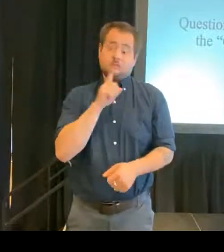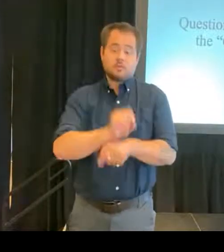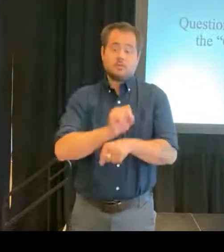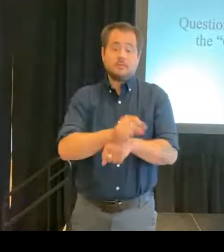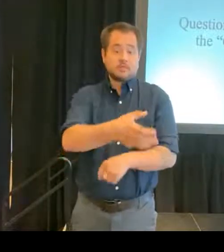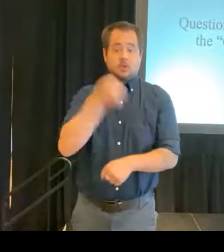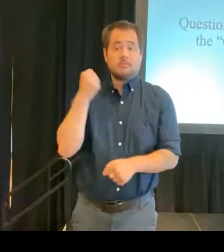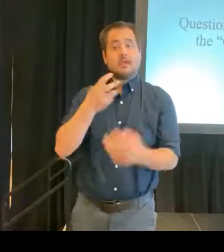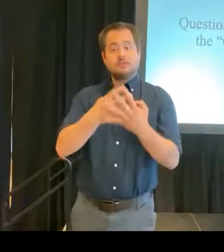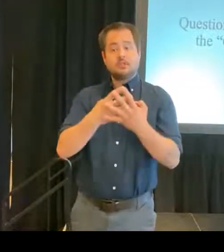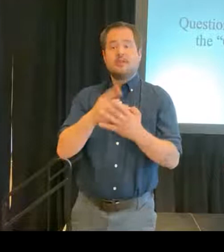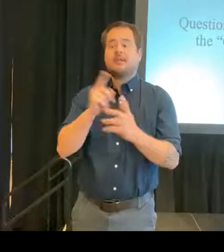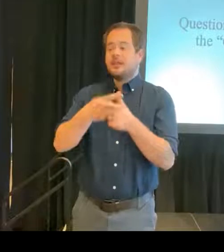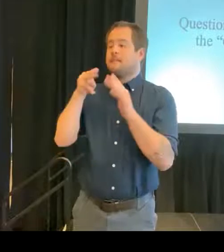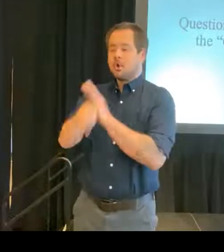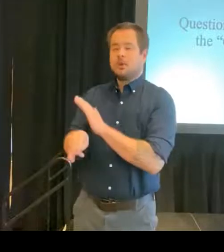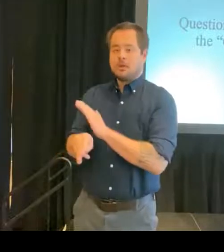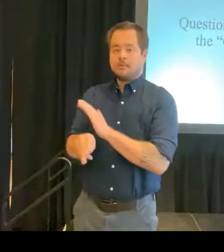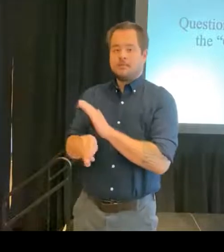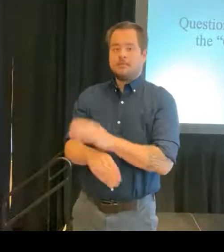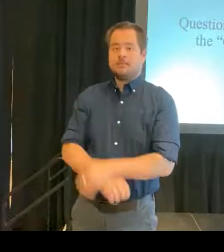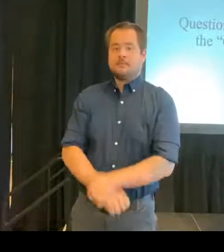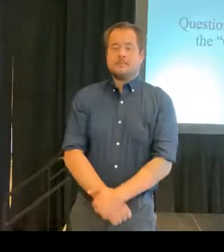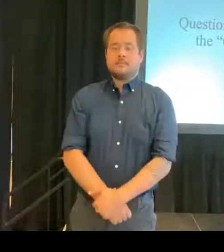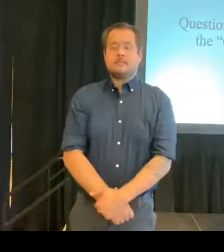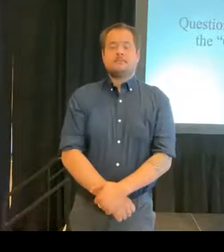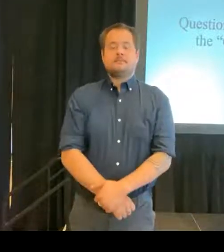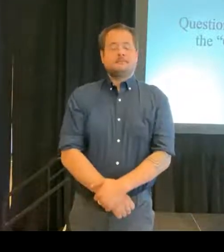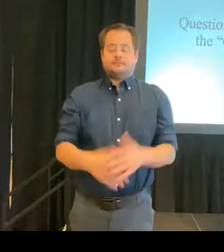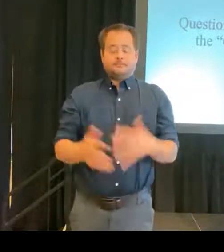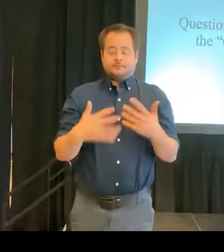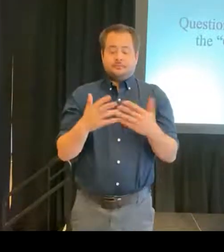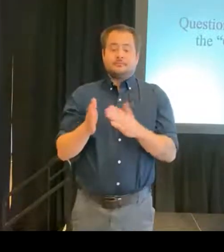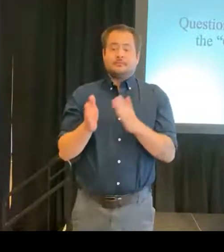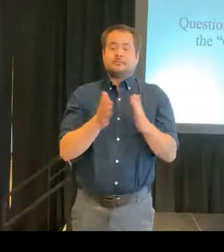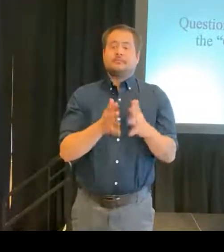man. But anyway,